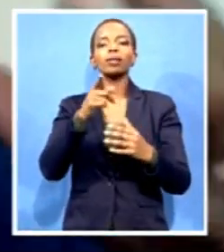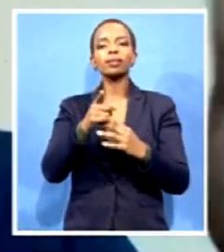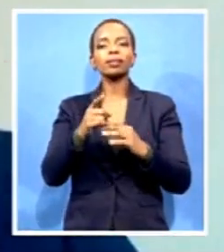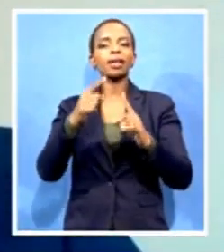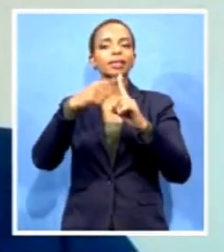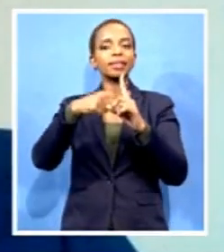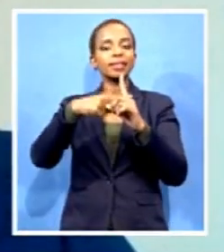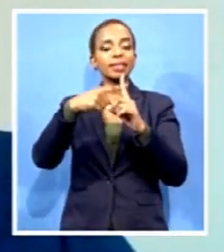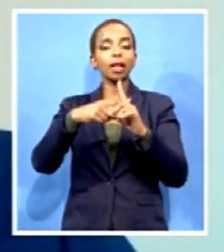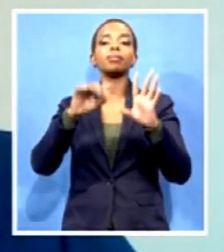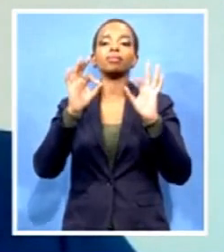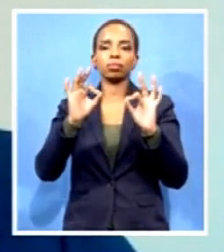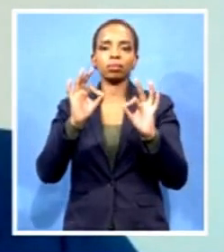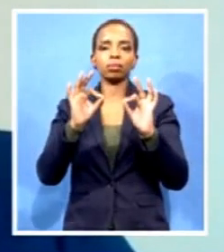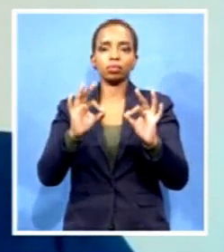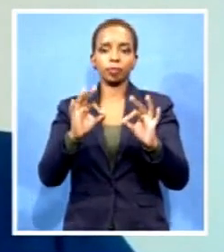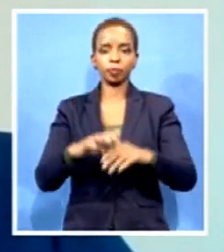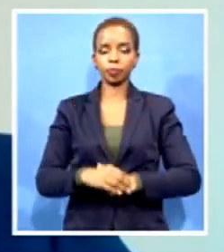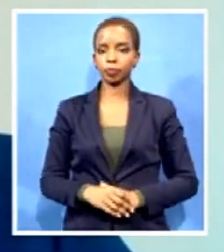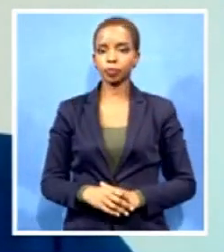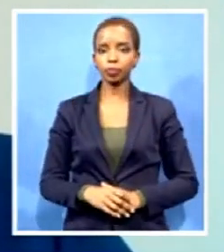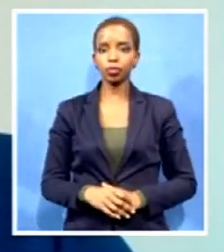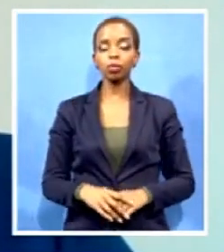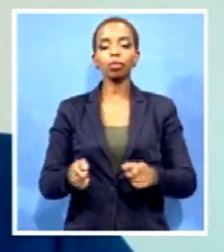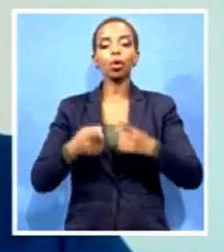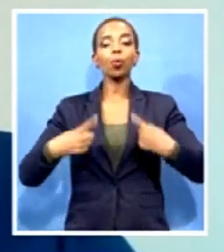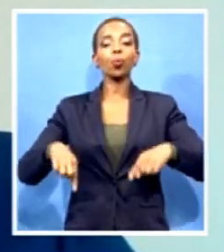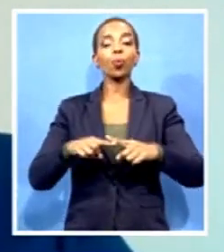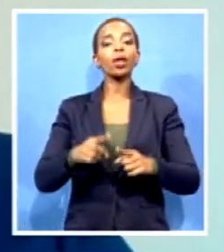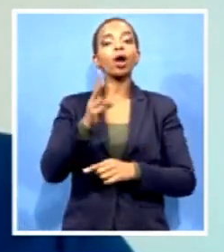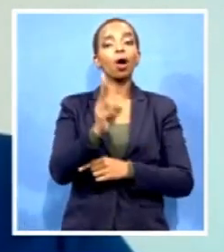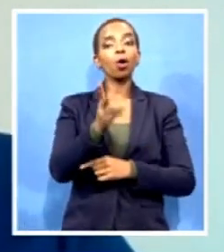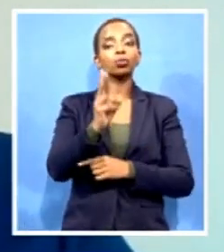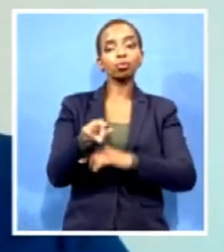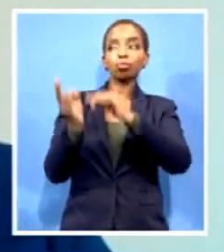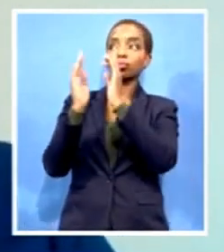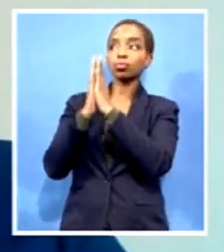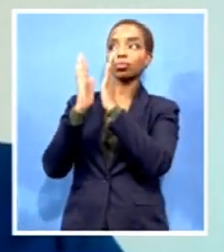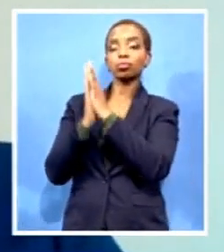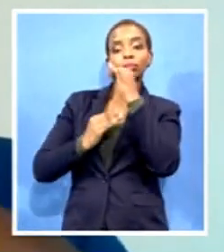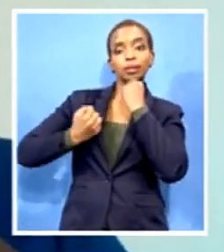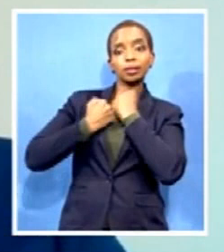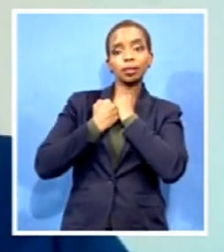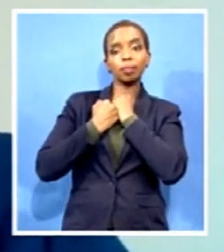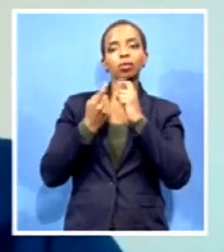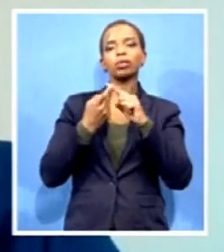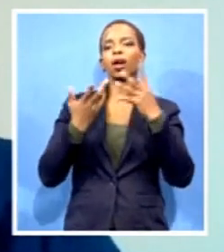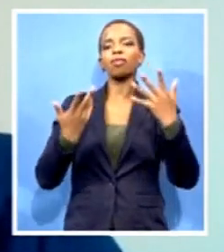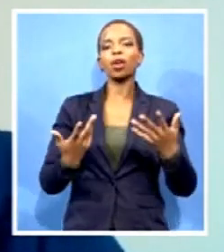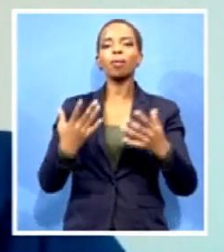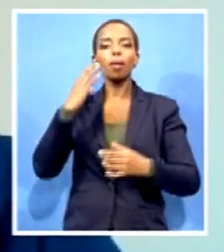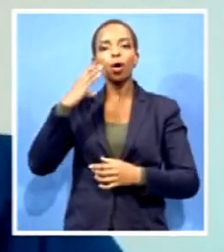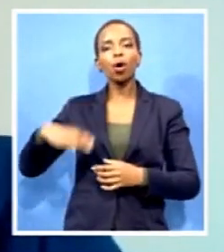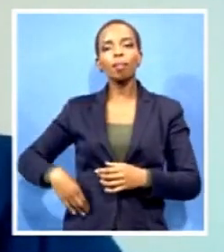and then we also calling for support, like from mobile companies, the likes of Telkom,